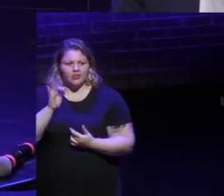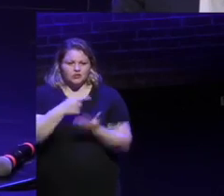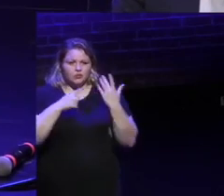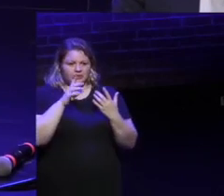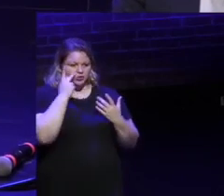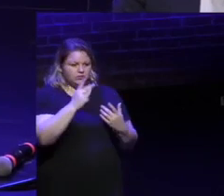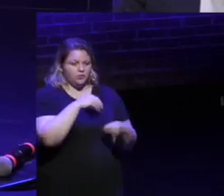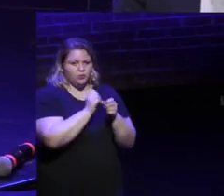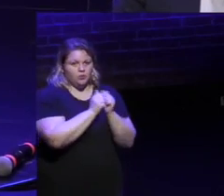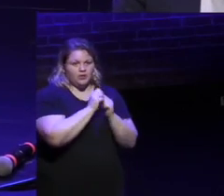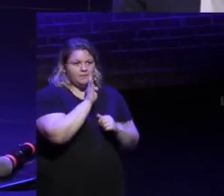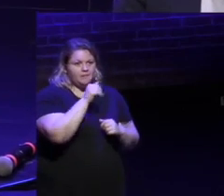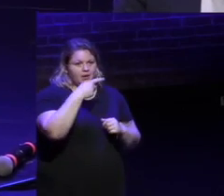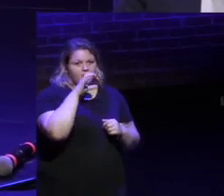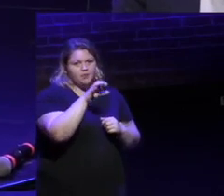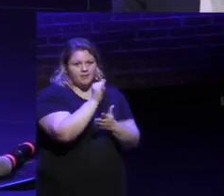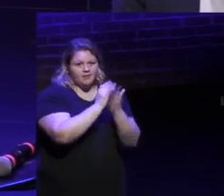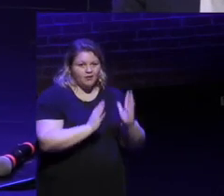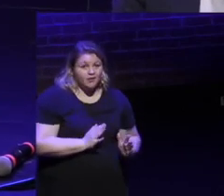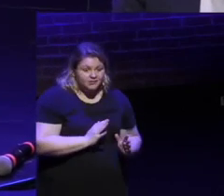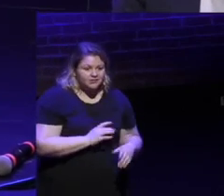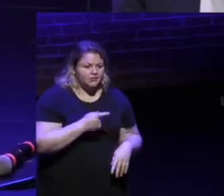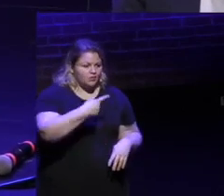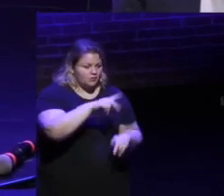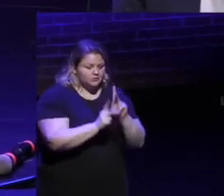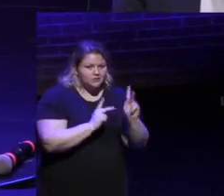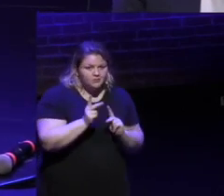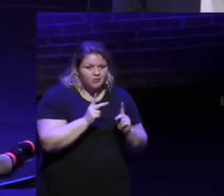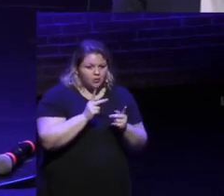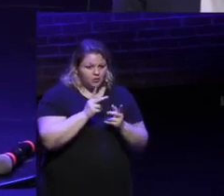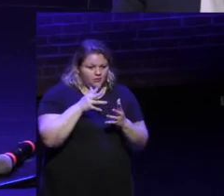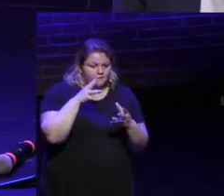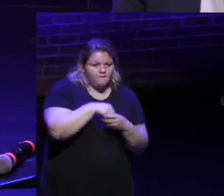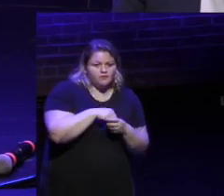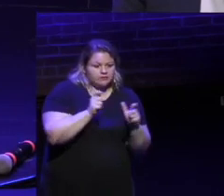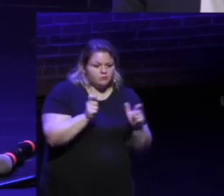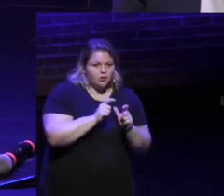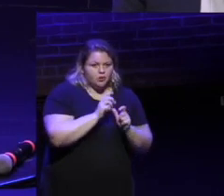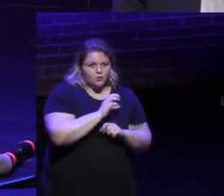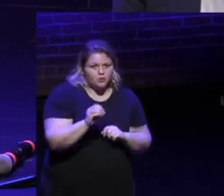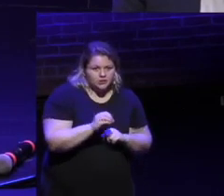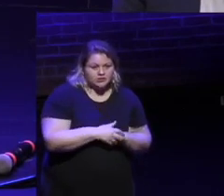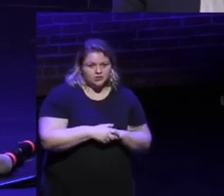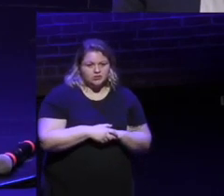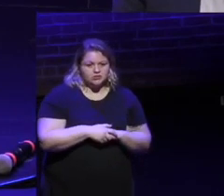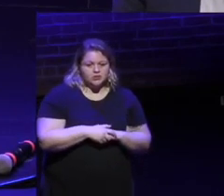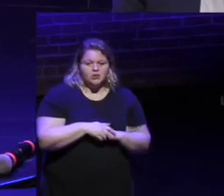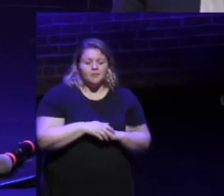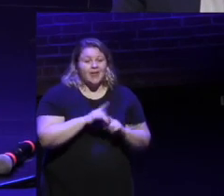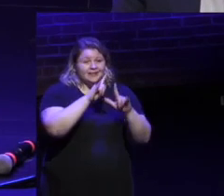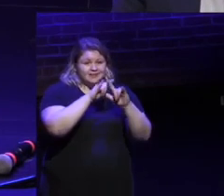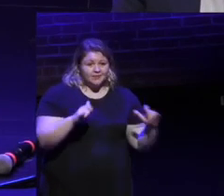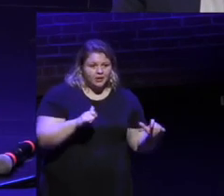BIPOC artists, with folks who are on the ground in smaller organizations, in a way that they are also able to